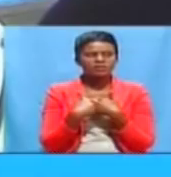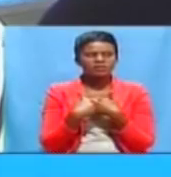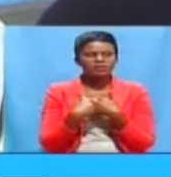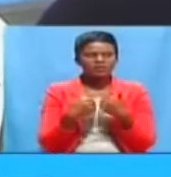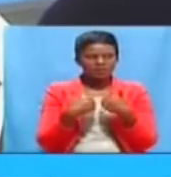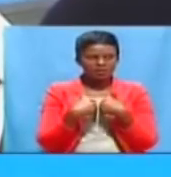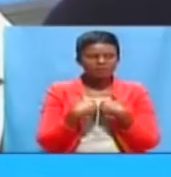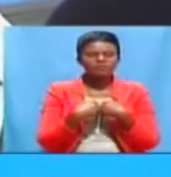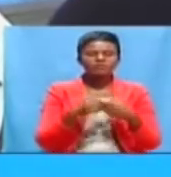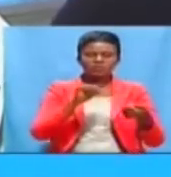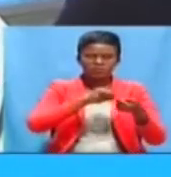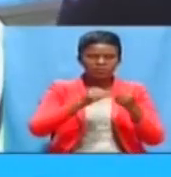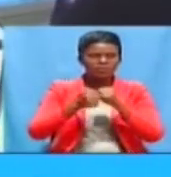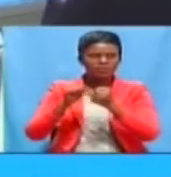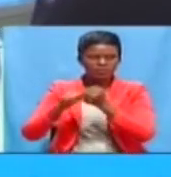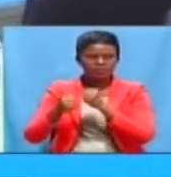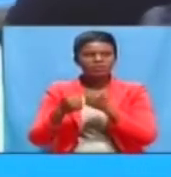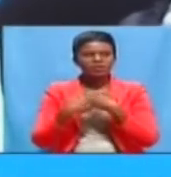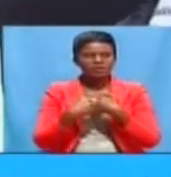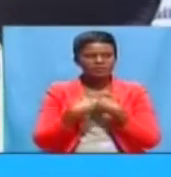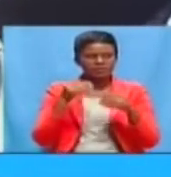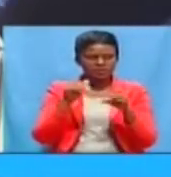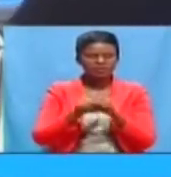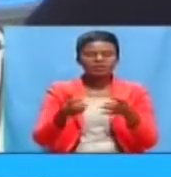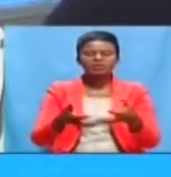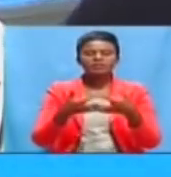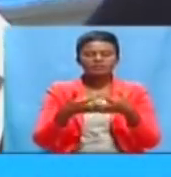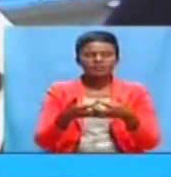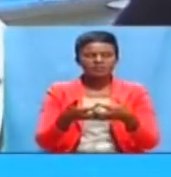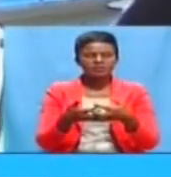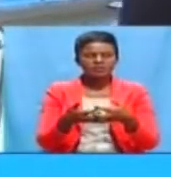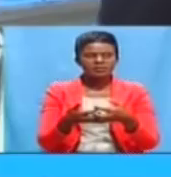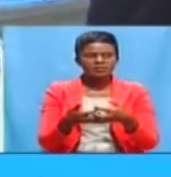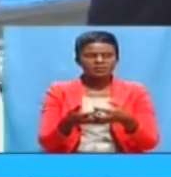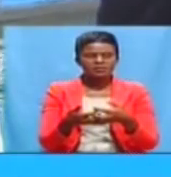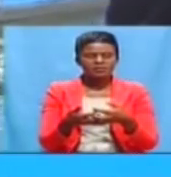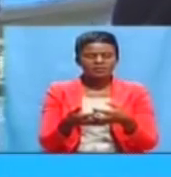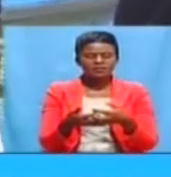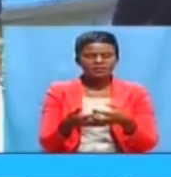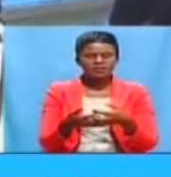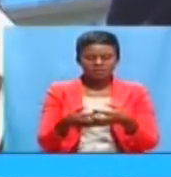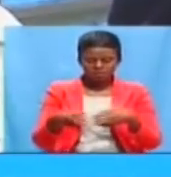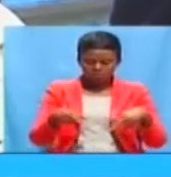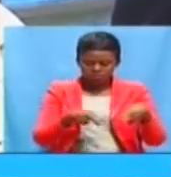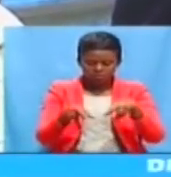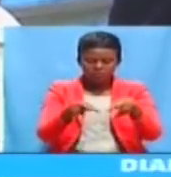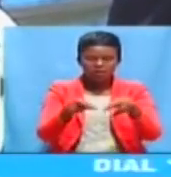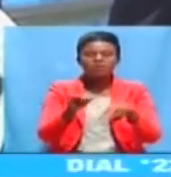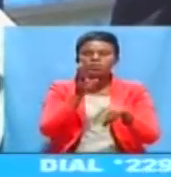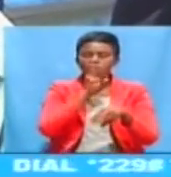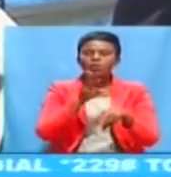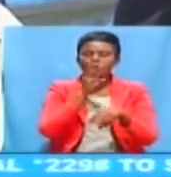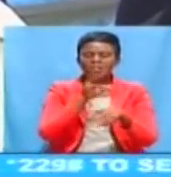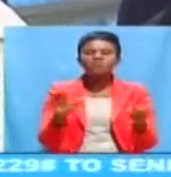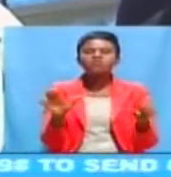mechanical breakdowns on our drives on the pontoons, and this is because the currents in the river are quite high,